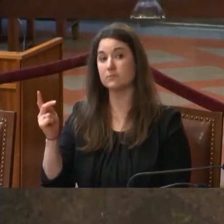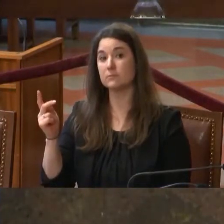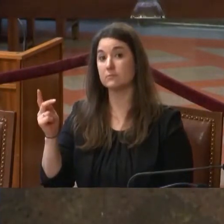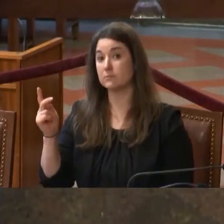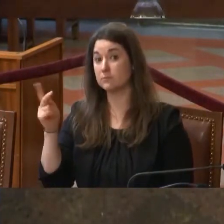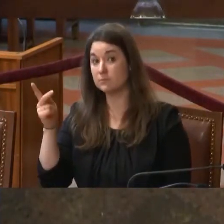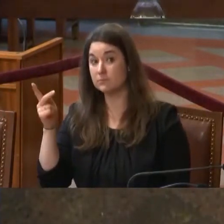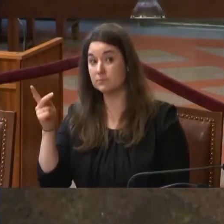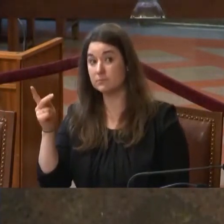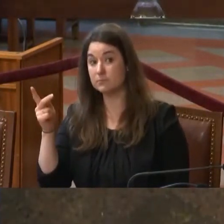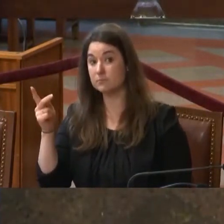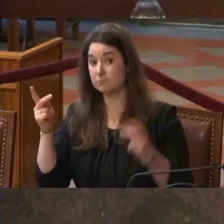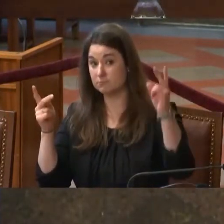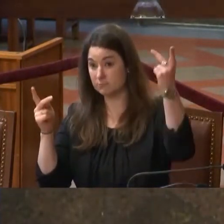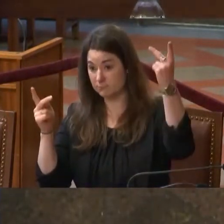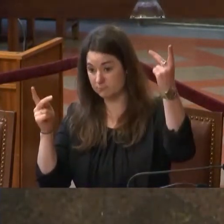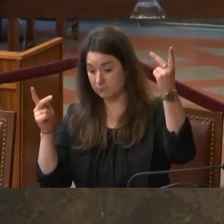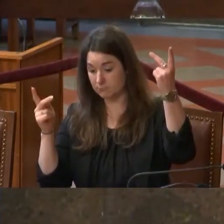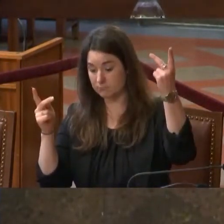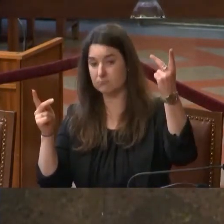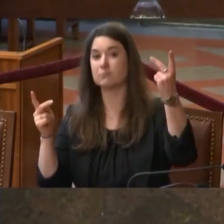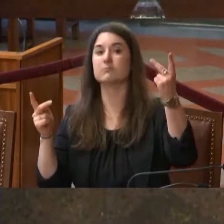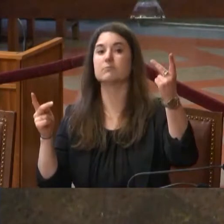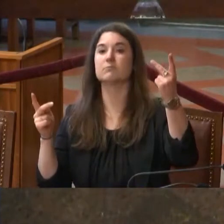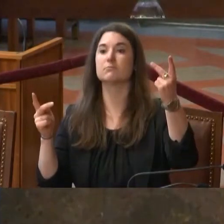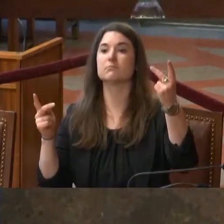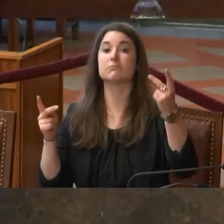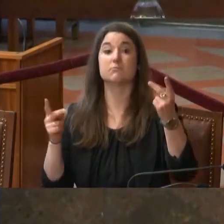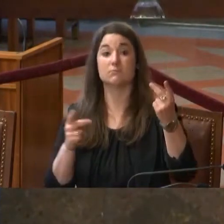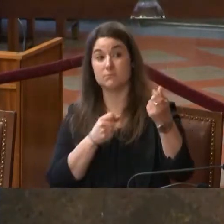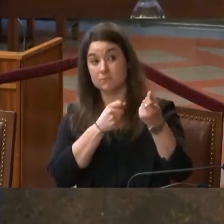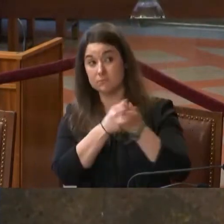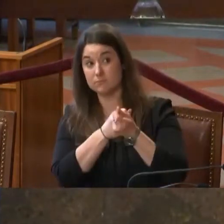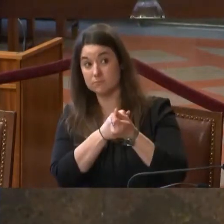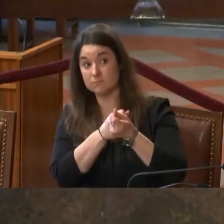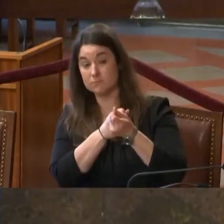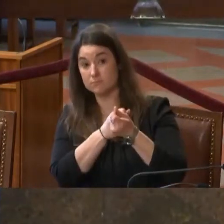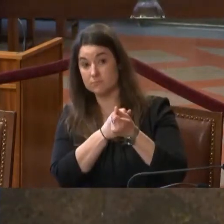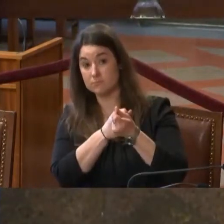Do we have a second? Second. Second. All in favor?